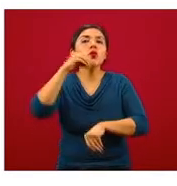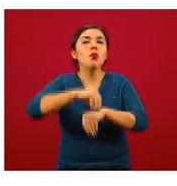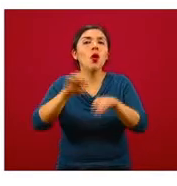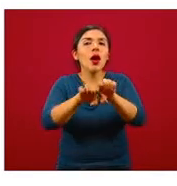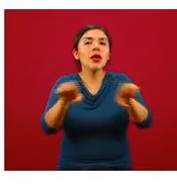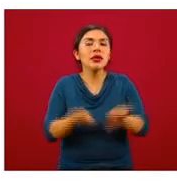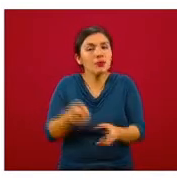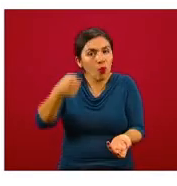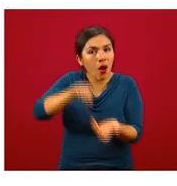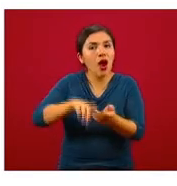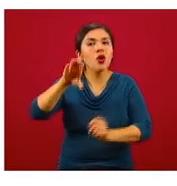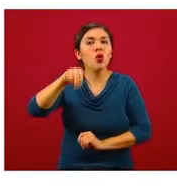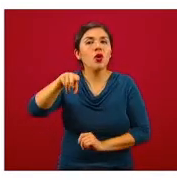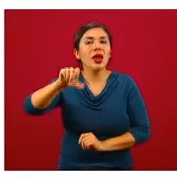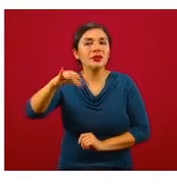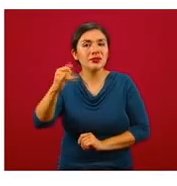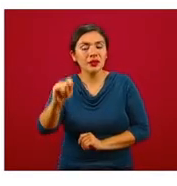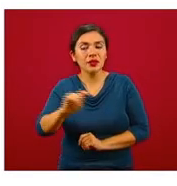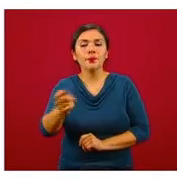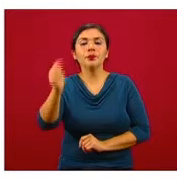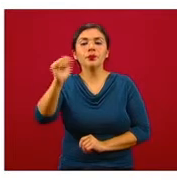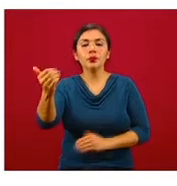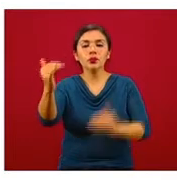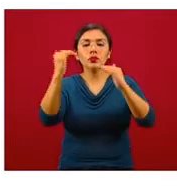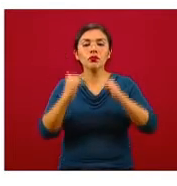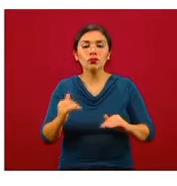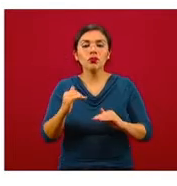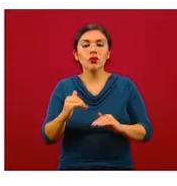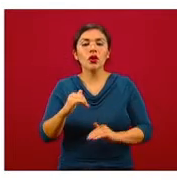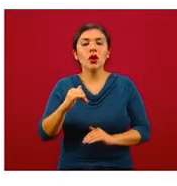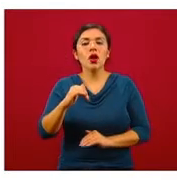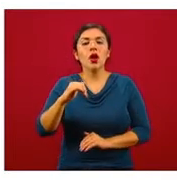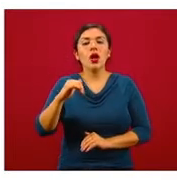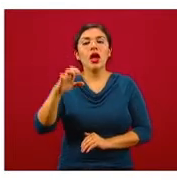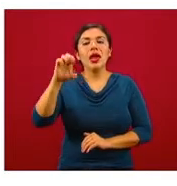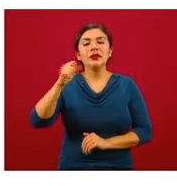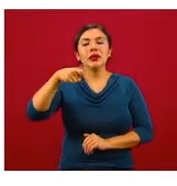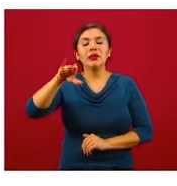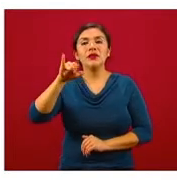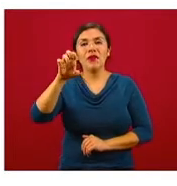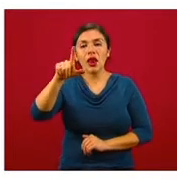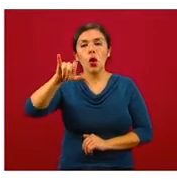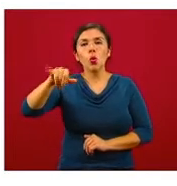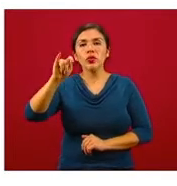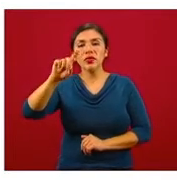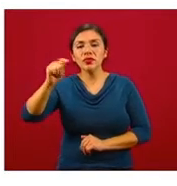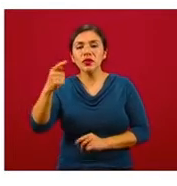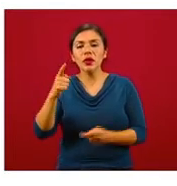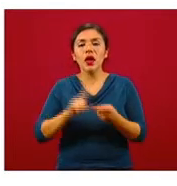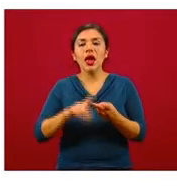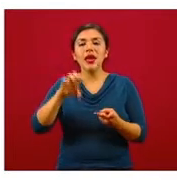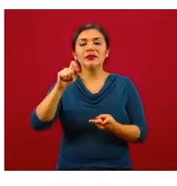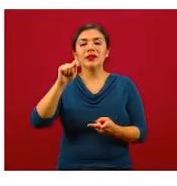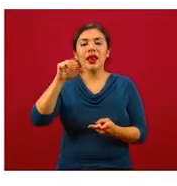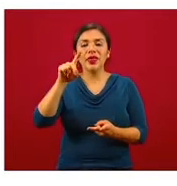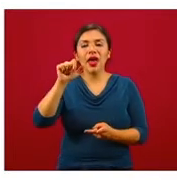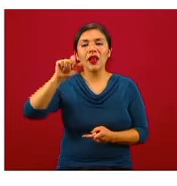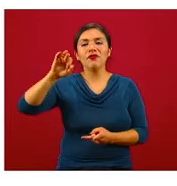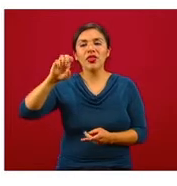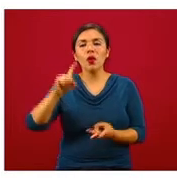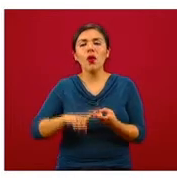Others will also be joining the team as well and creating a new team within